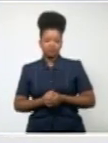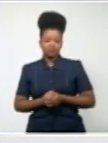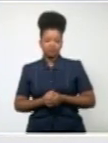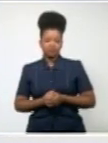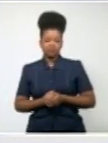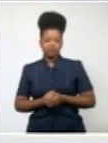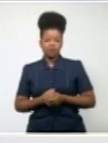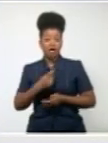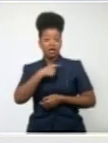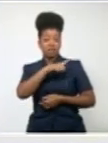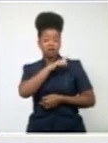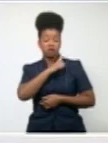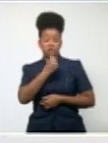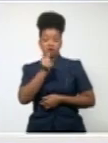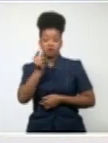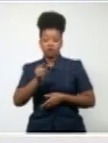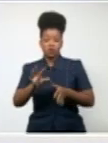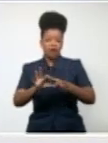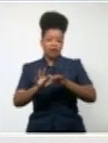Allende Hospital here in Havana.